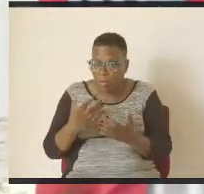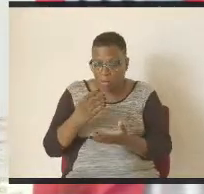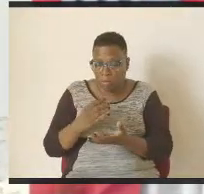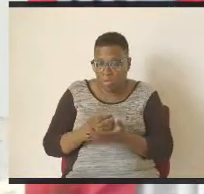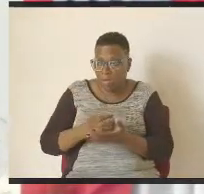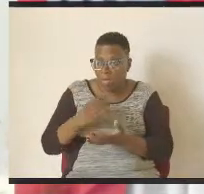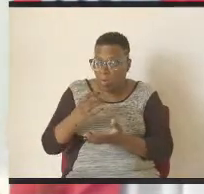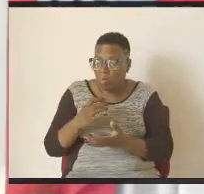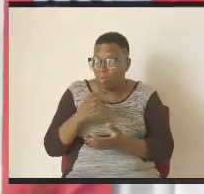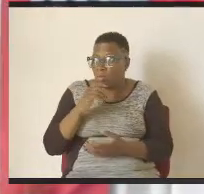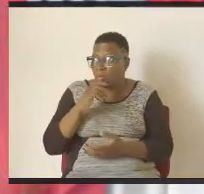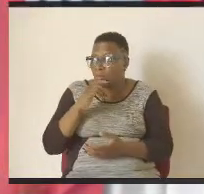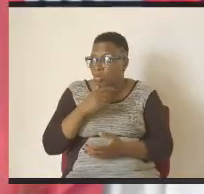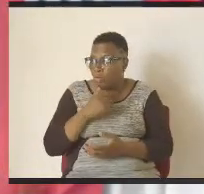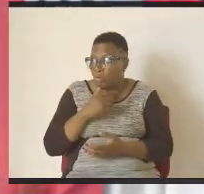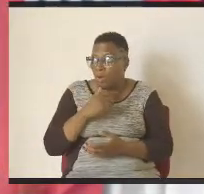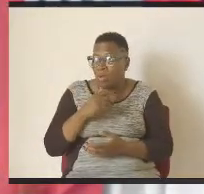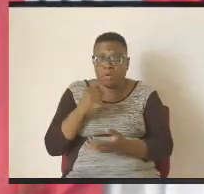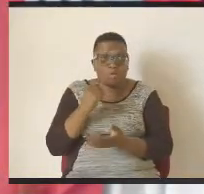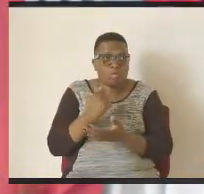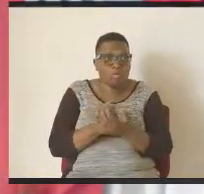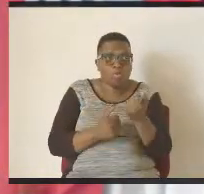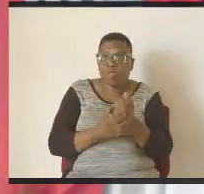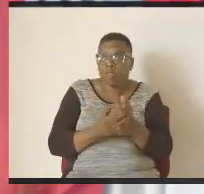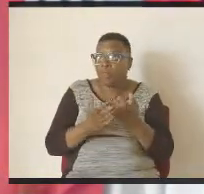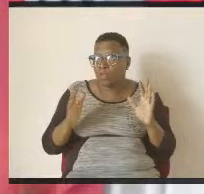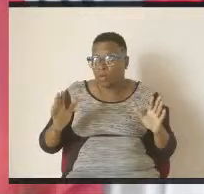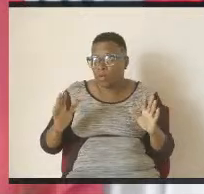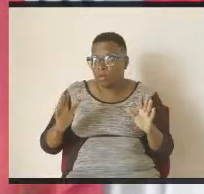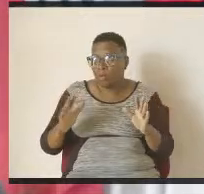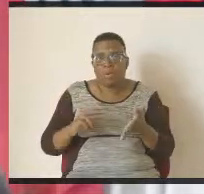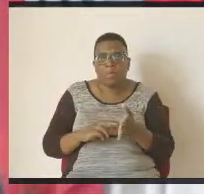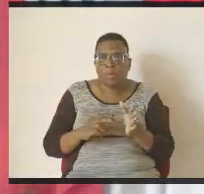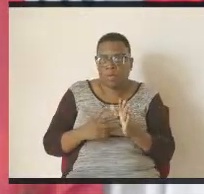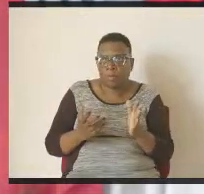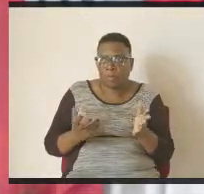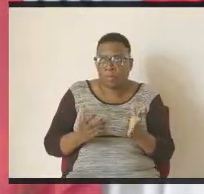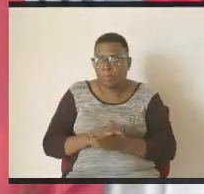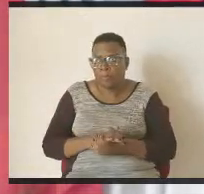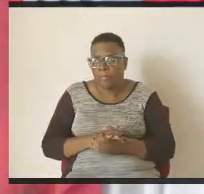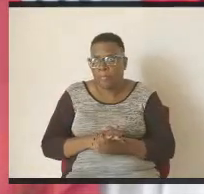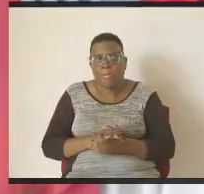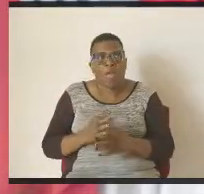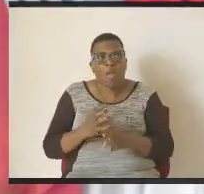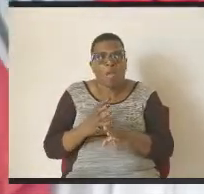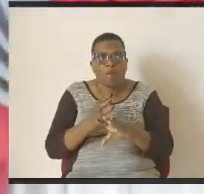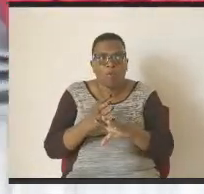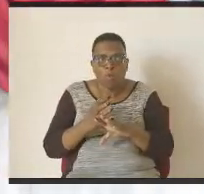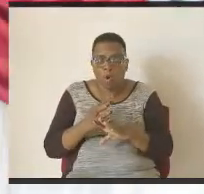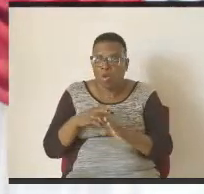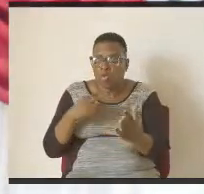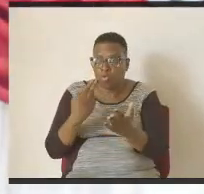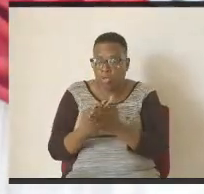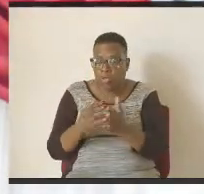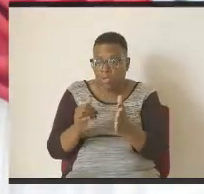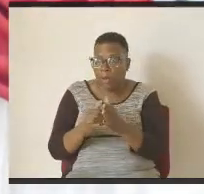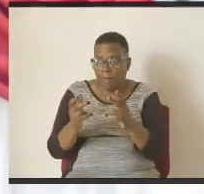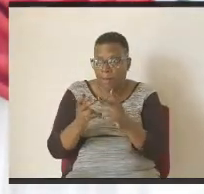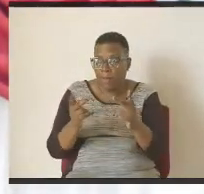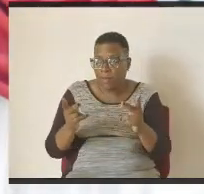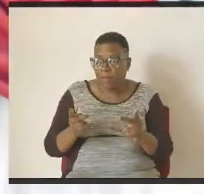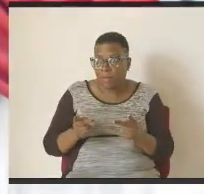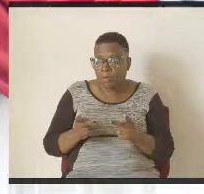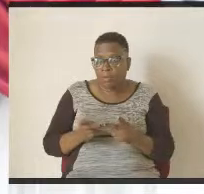crucifixion. Bottom line is, brothers and sisters, if we want to get to that place,